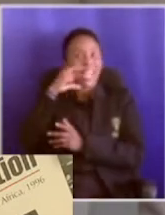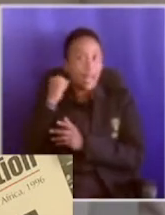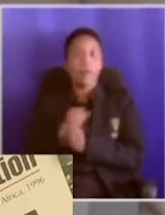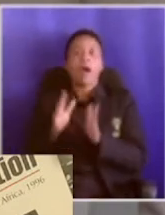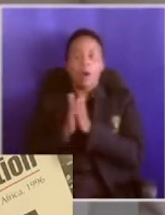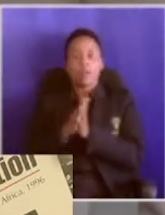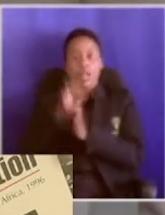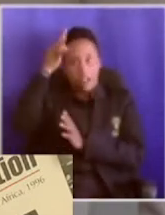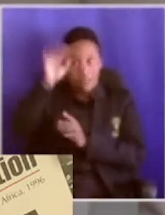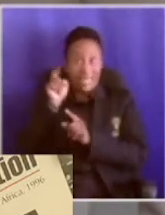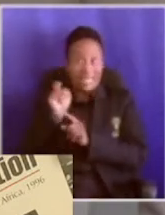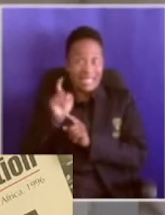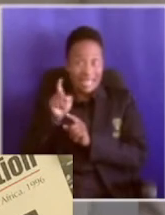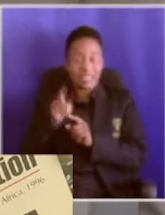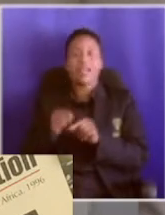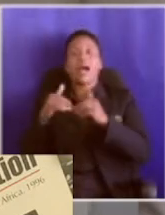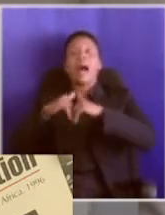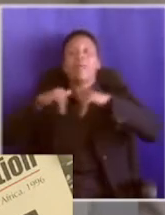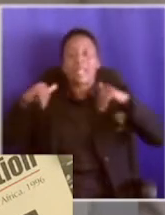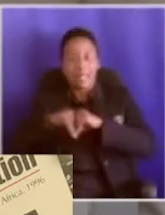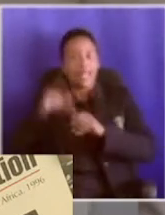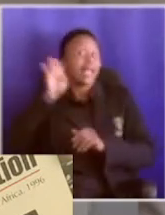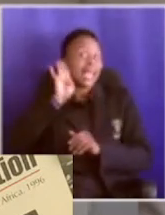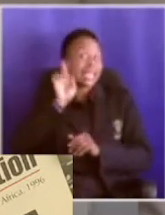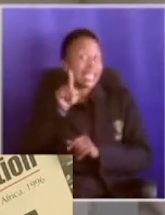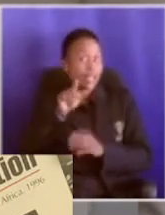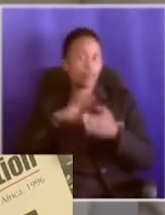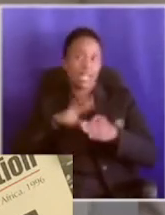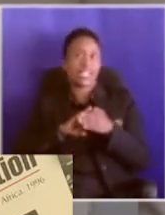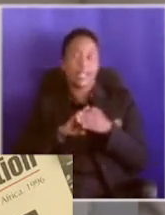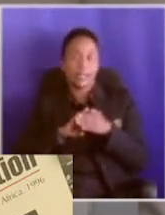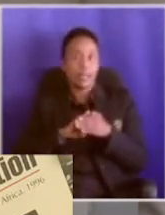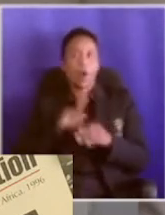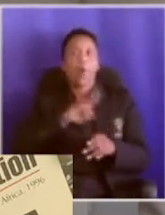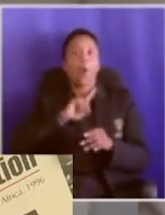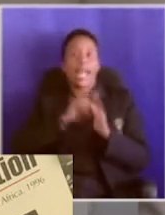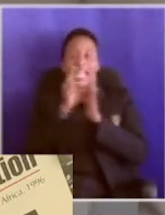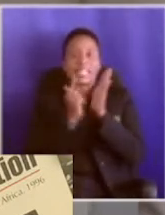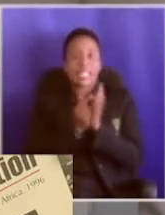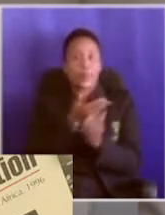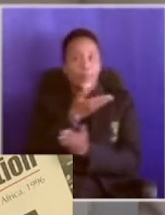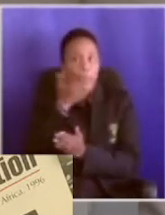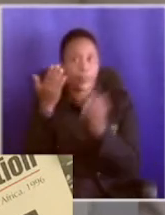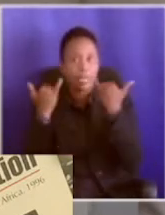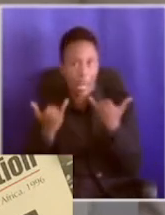state. Listen to this, the reason: because no legislation